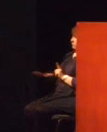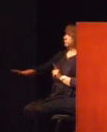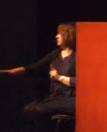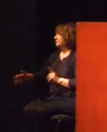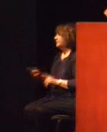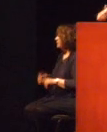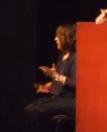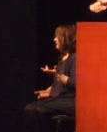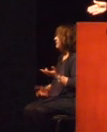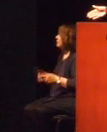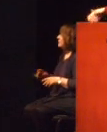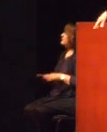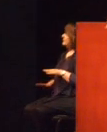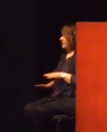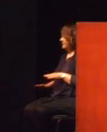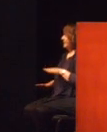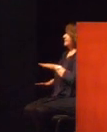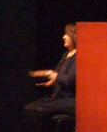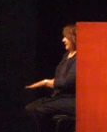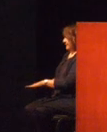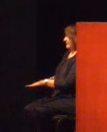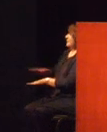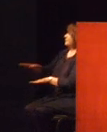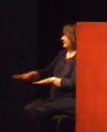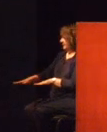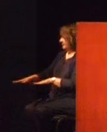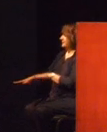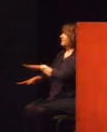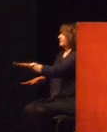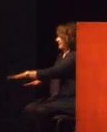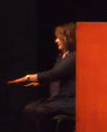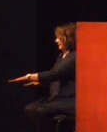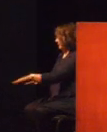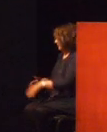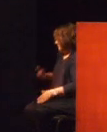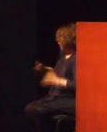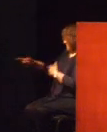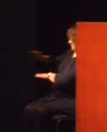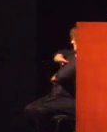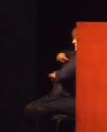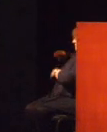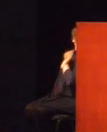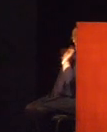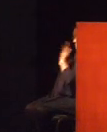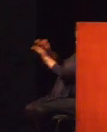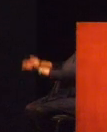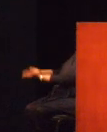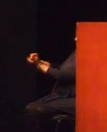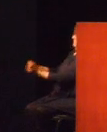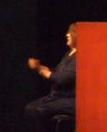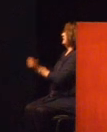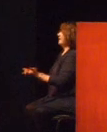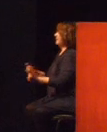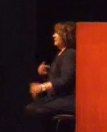we take each step in turn. And so I you know, you may be happy with where you are. You may feel like I want to be there, but I don't